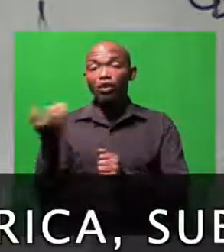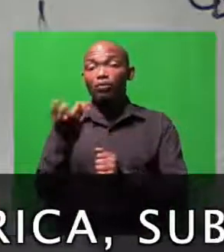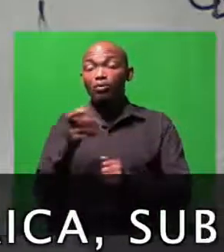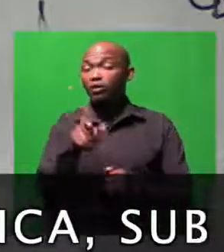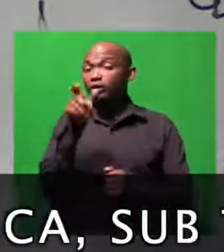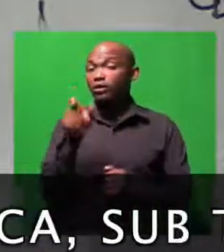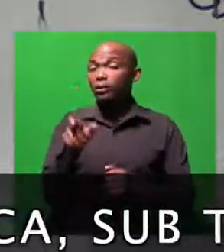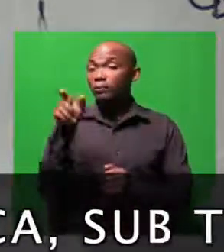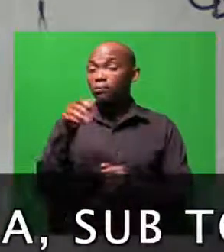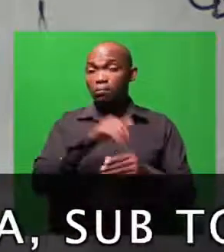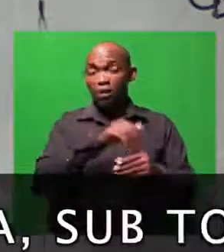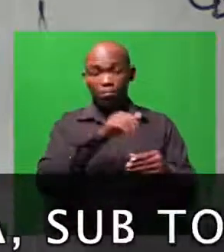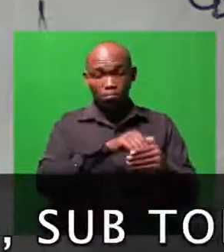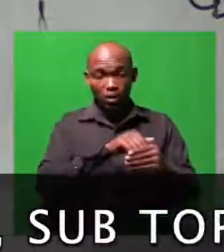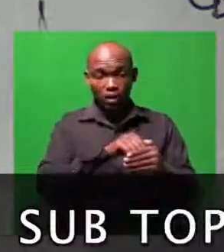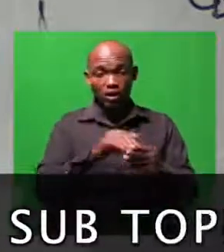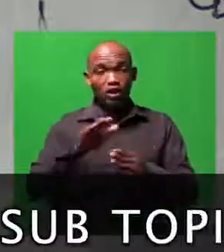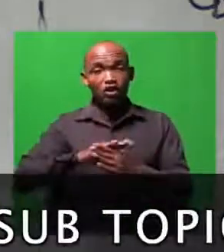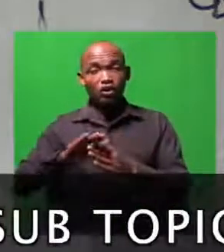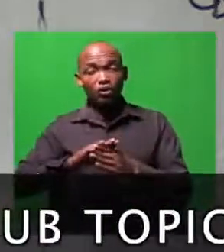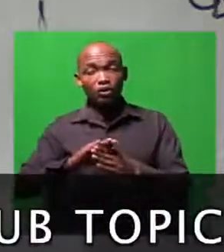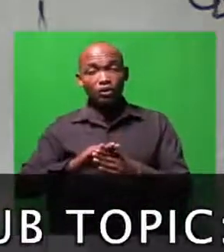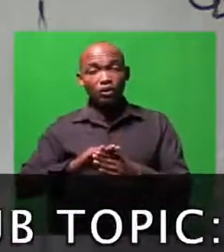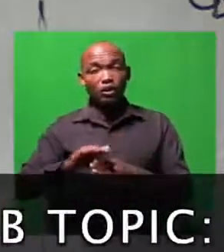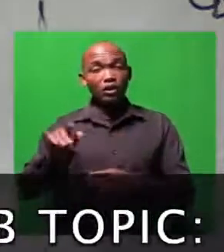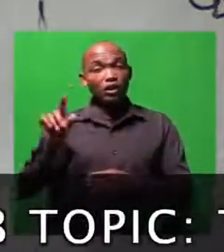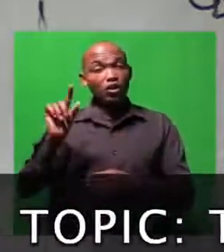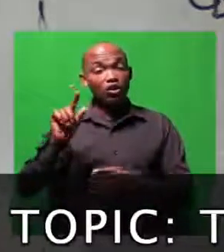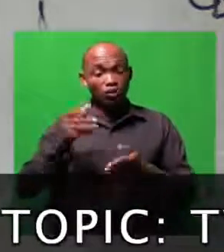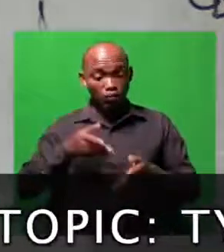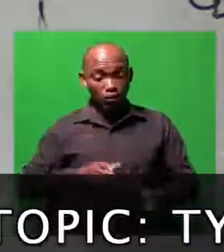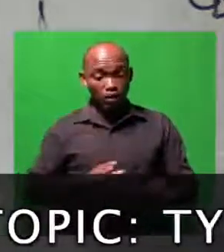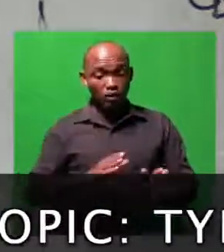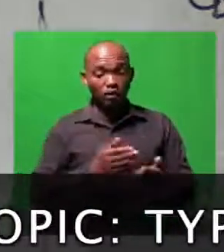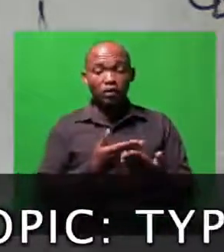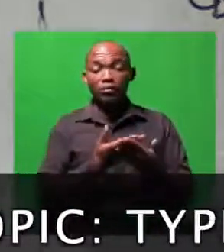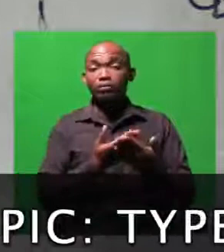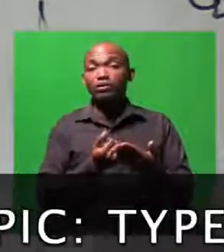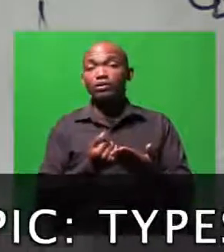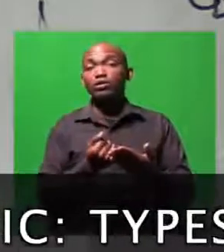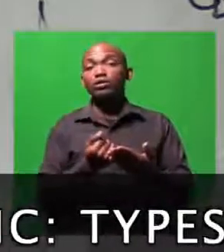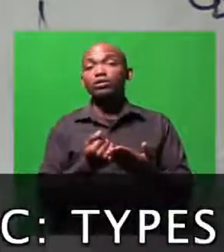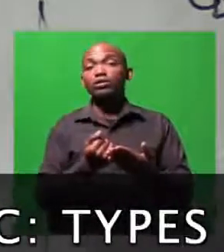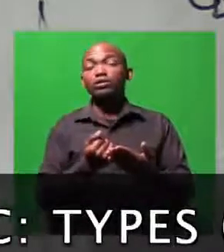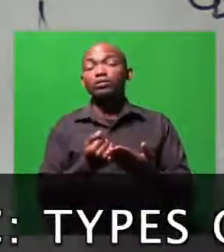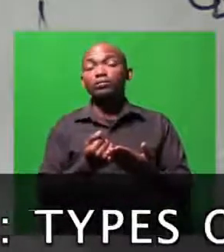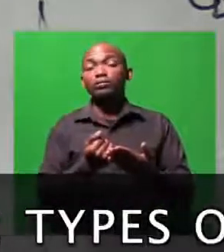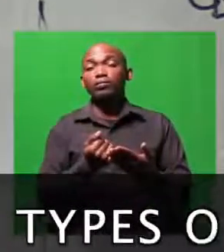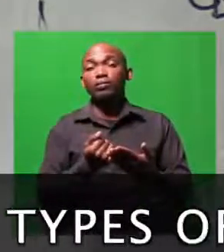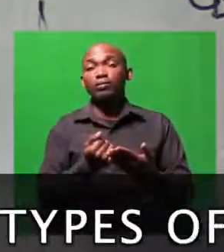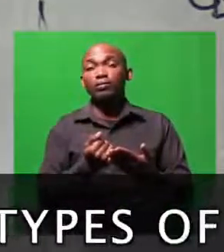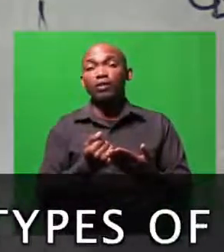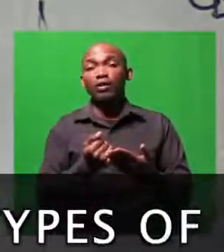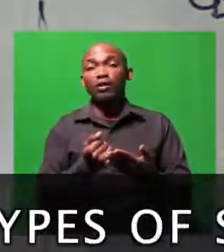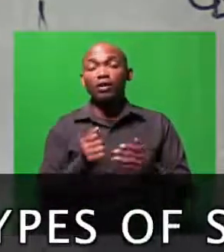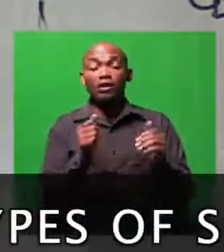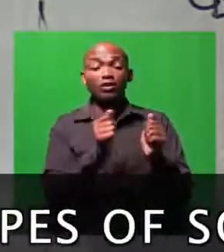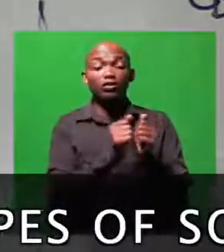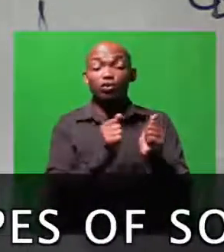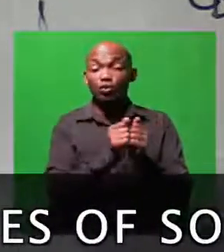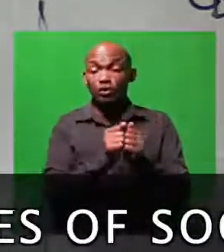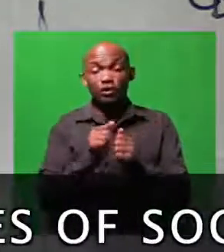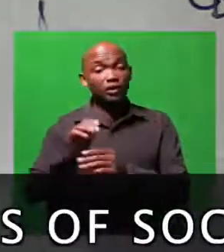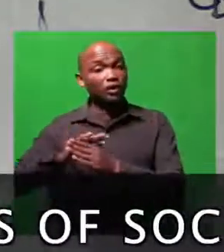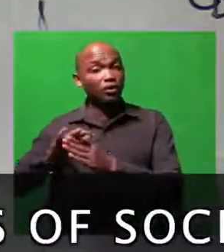So the community members got low production. They didn't have surplus in